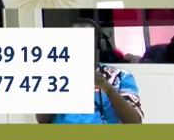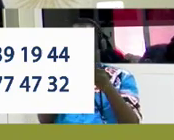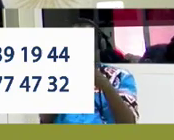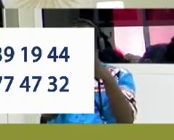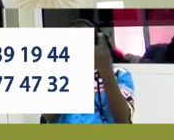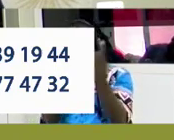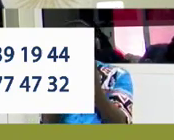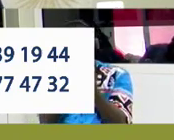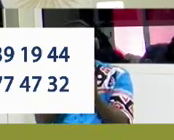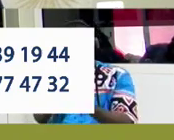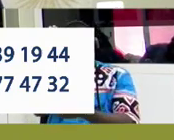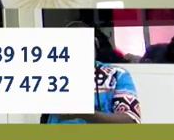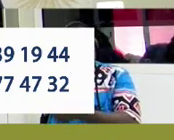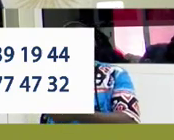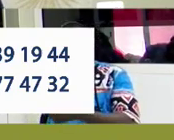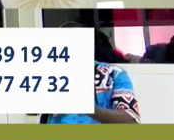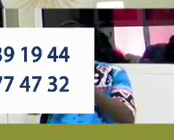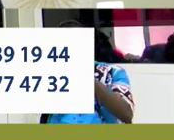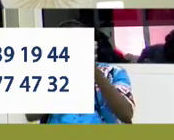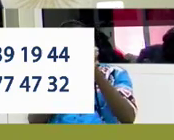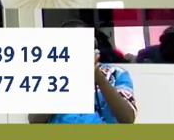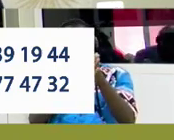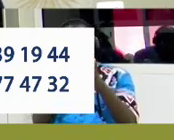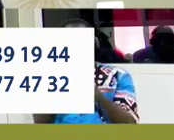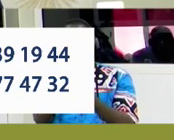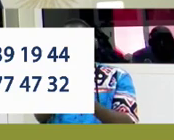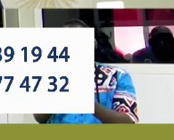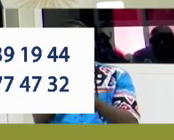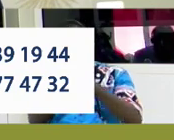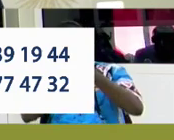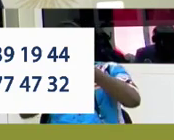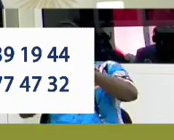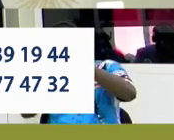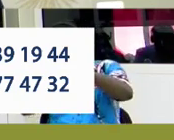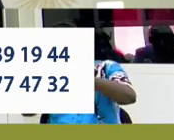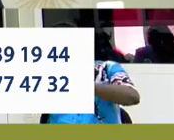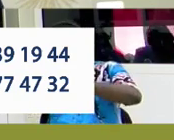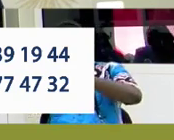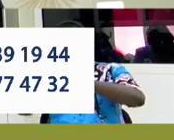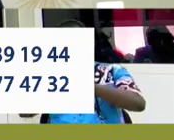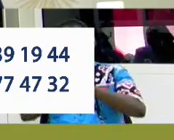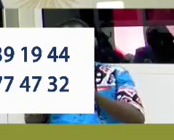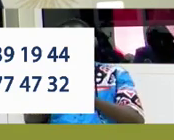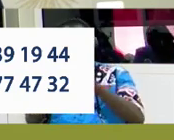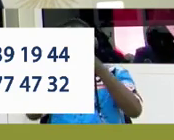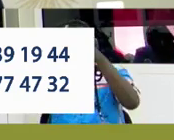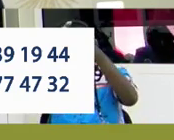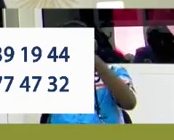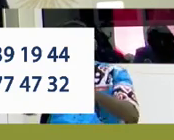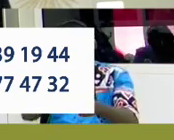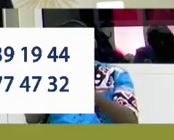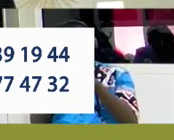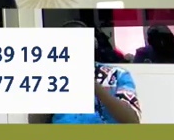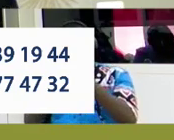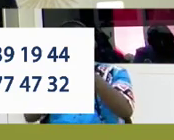else. Were you given anything else? Were you trained on obeying, following rules?